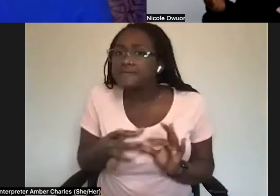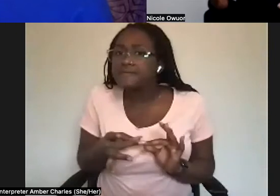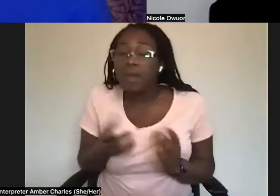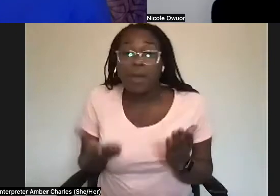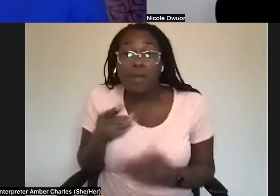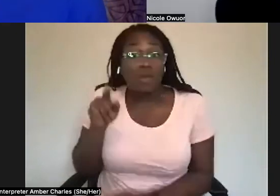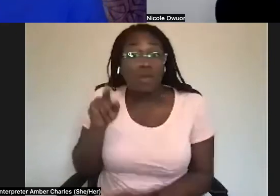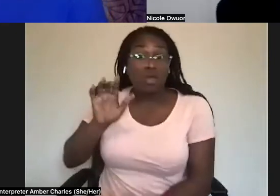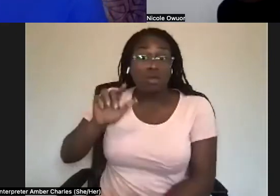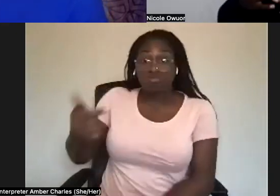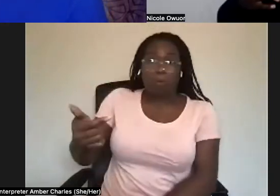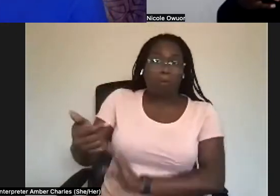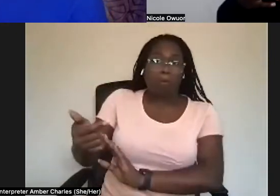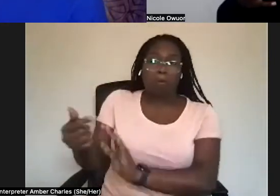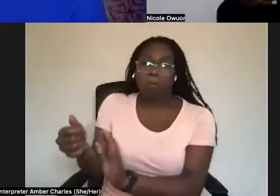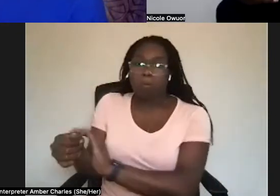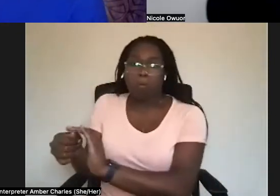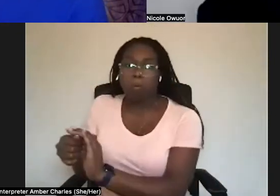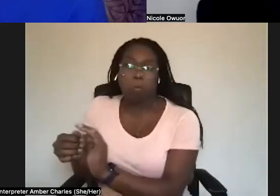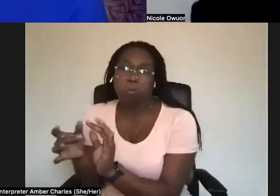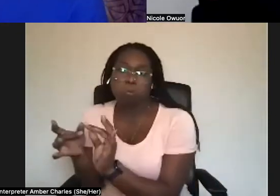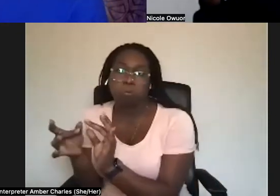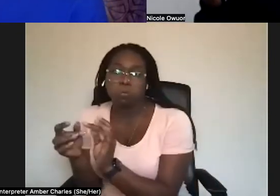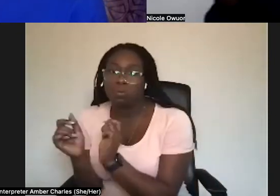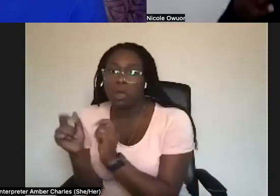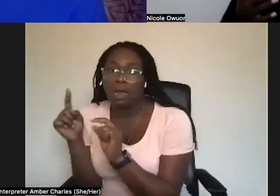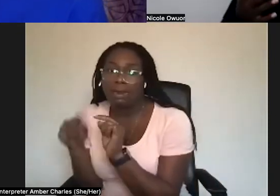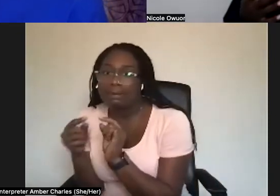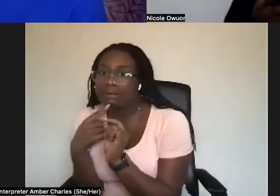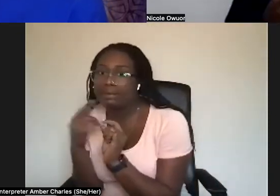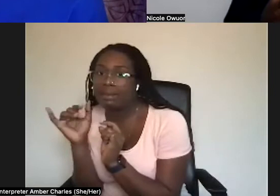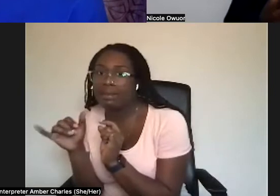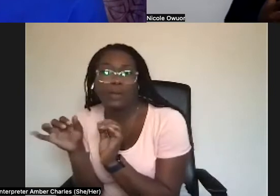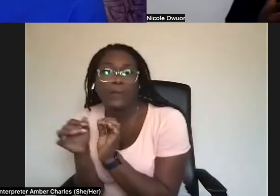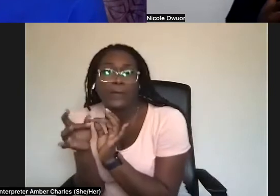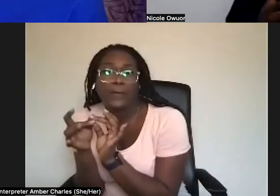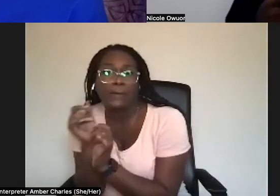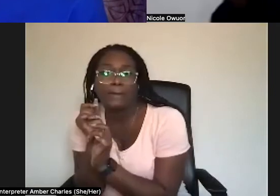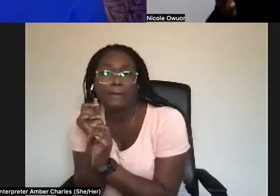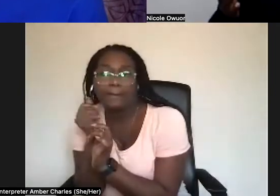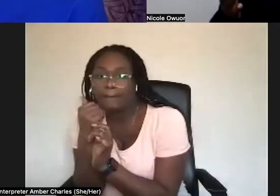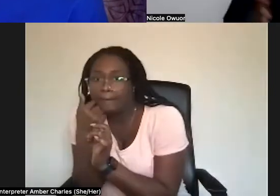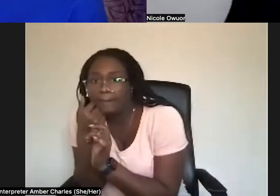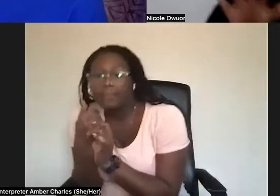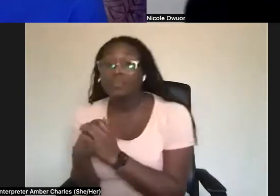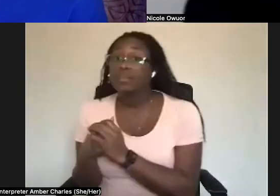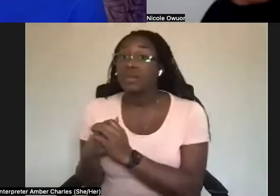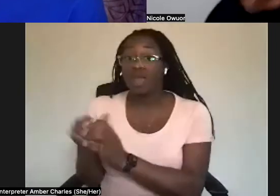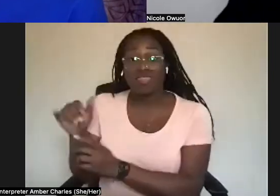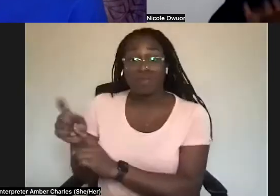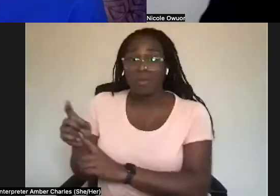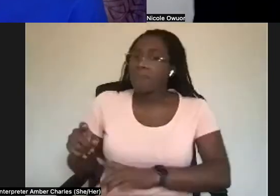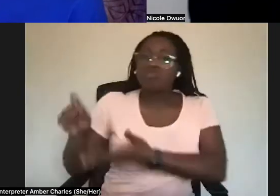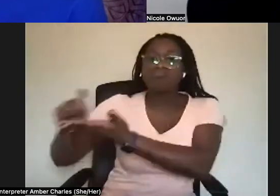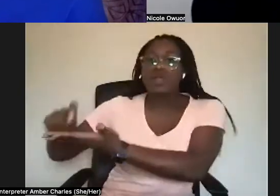not be fearless enough to say in that moment. But you know what? Write it